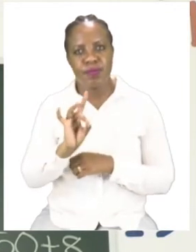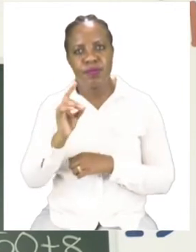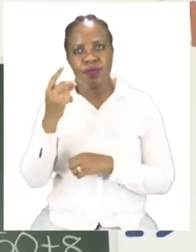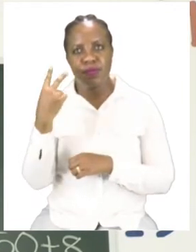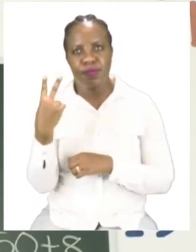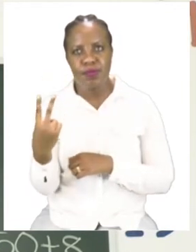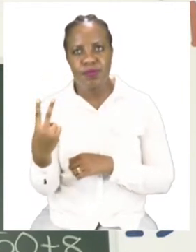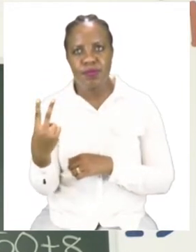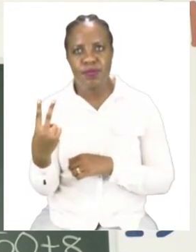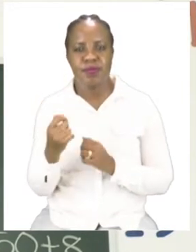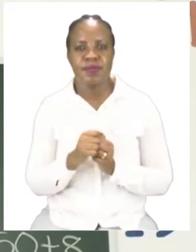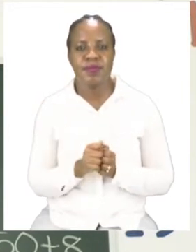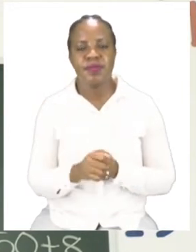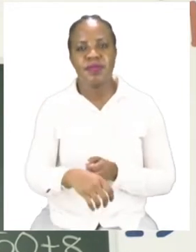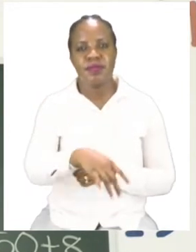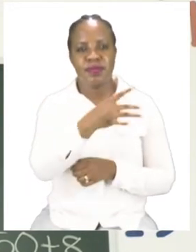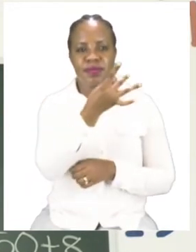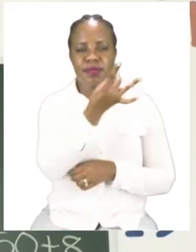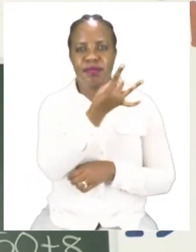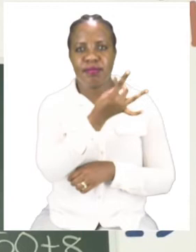882. Let's read it again.